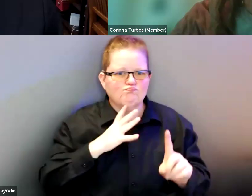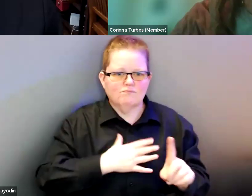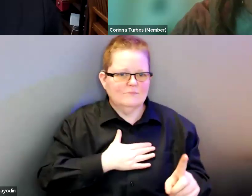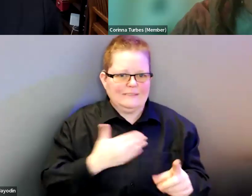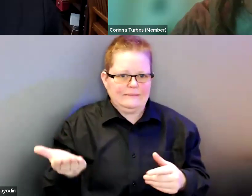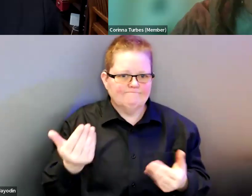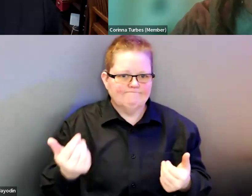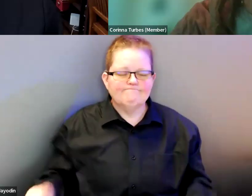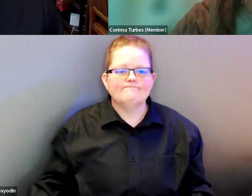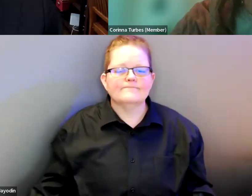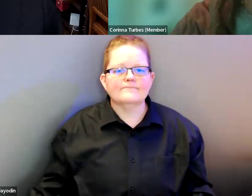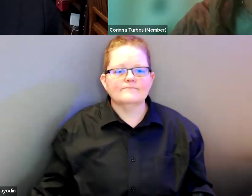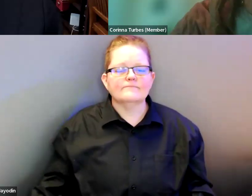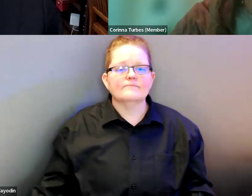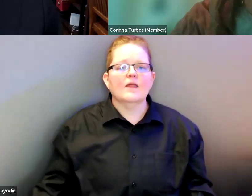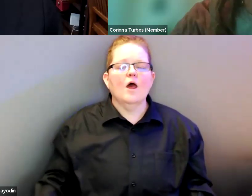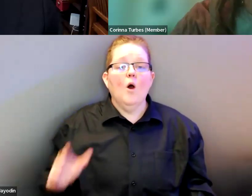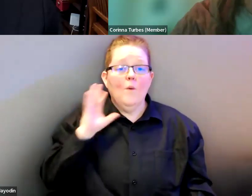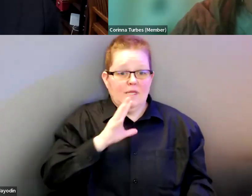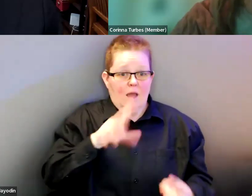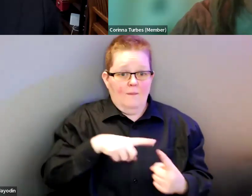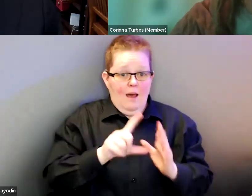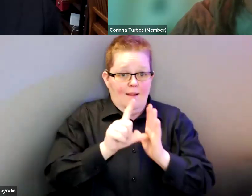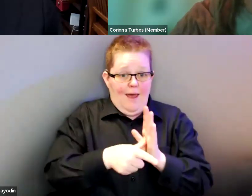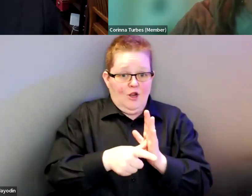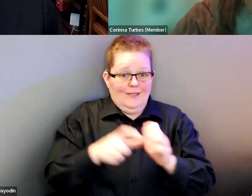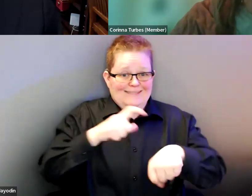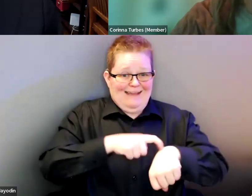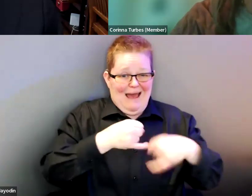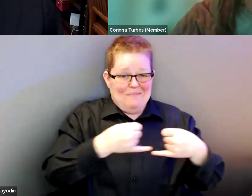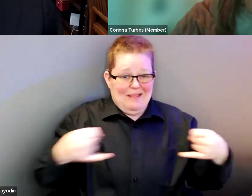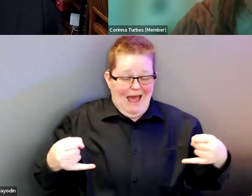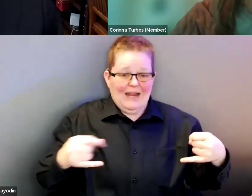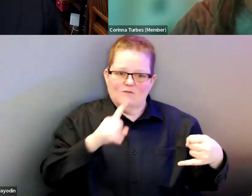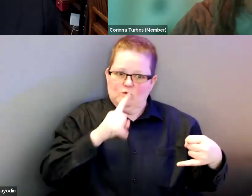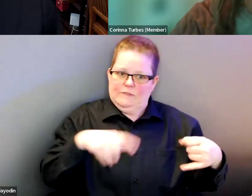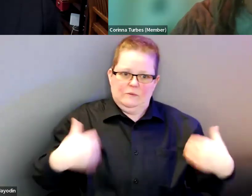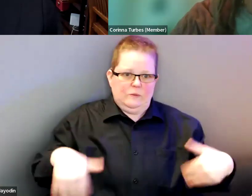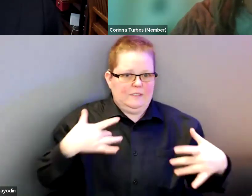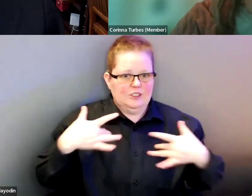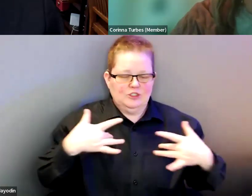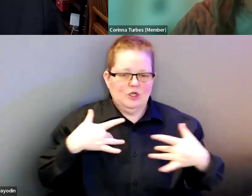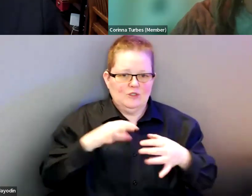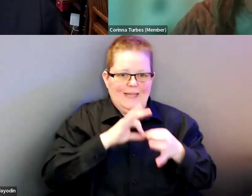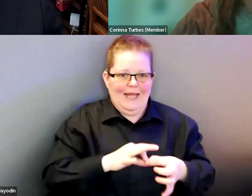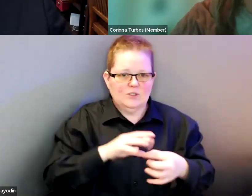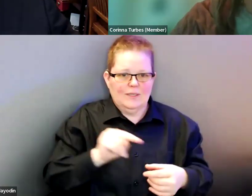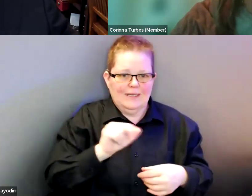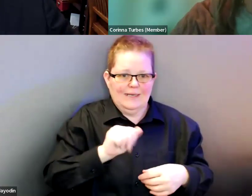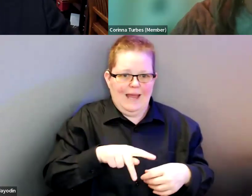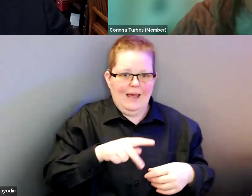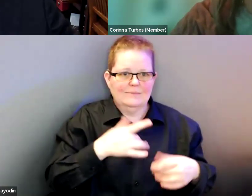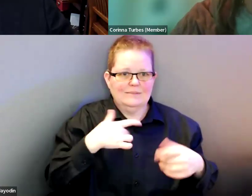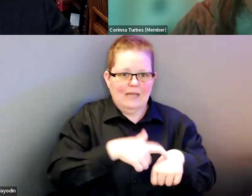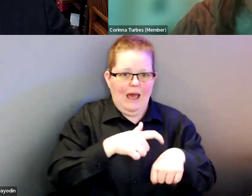So one, we'll be talking later about the timeline. Like, I have real concerns about the NAP timeline and how that's going to function. And